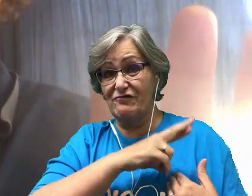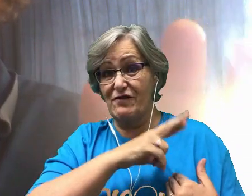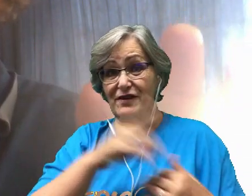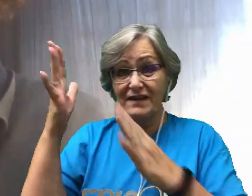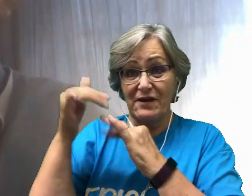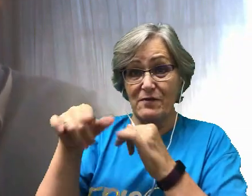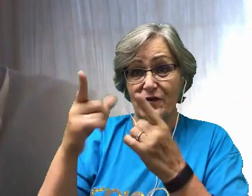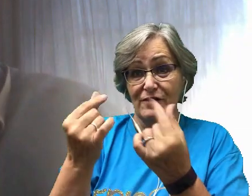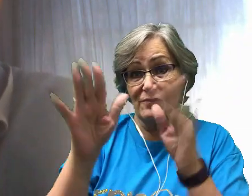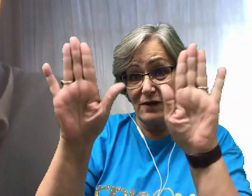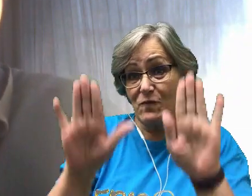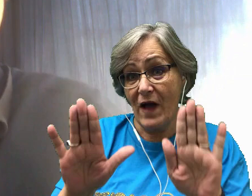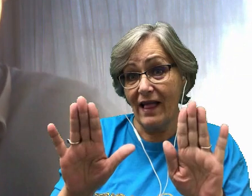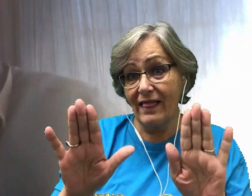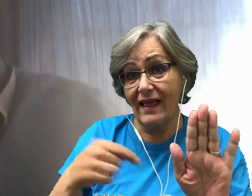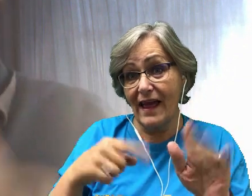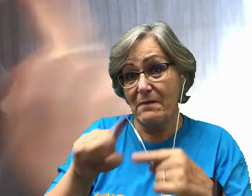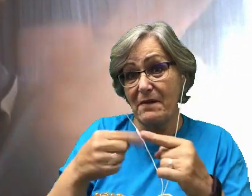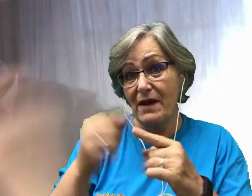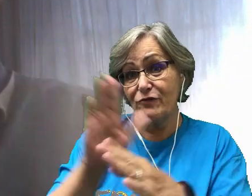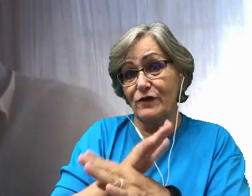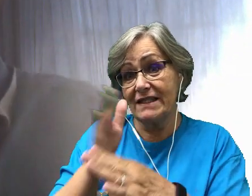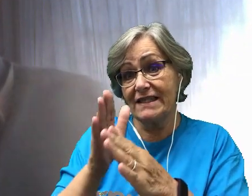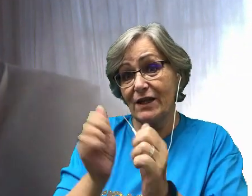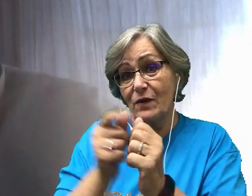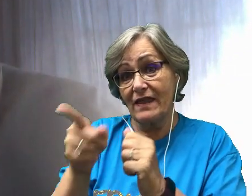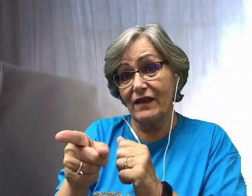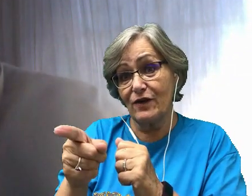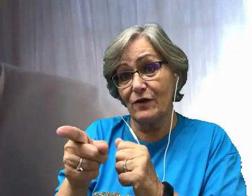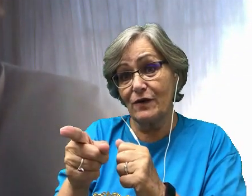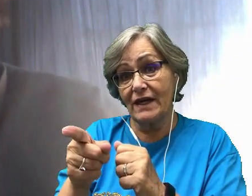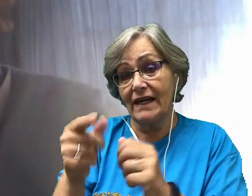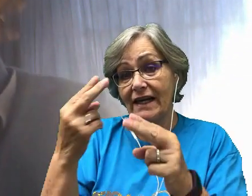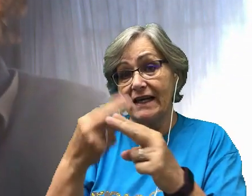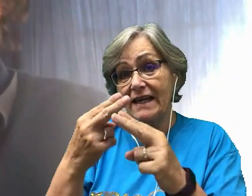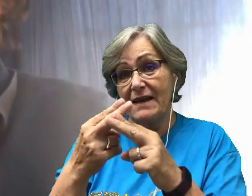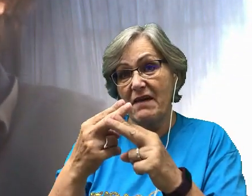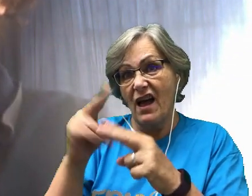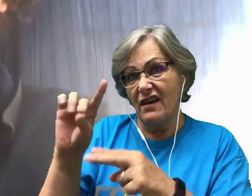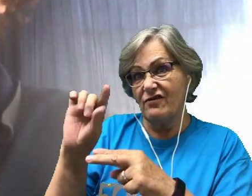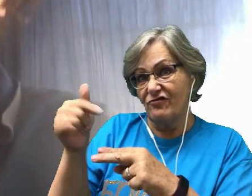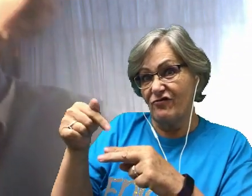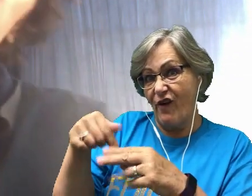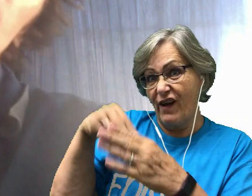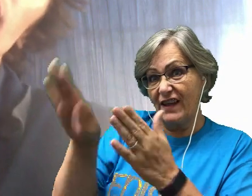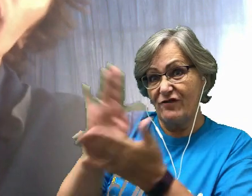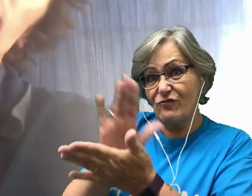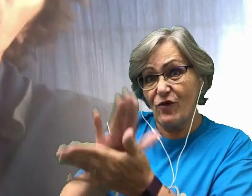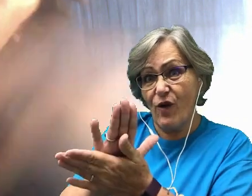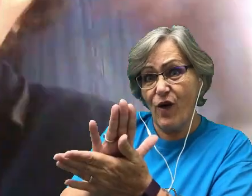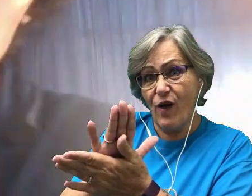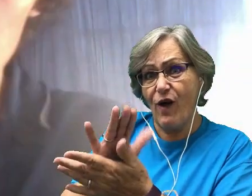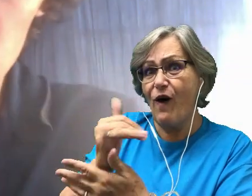Mr. Roker. I hope that you're doing well. Say, I'm about to sing a song with you called There's a Dog in